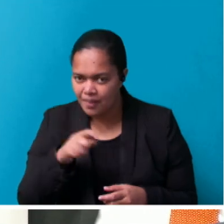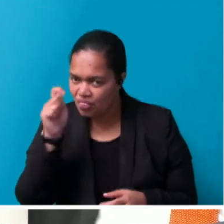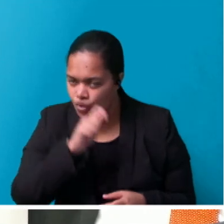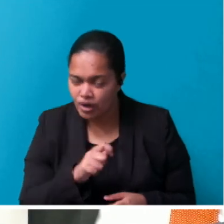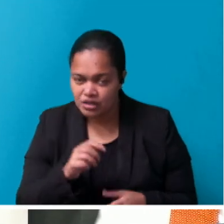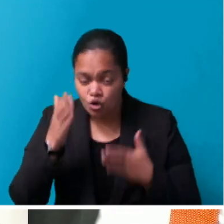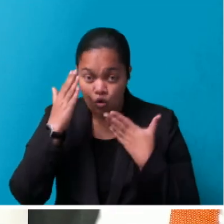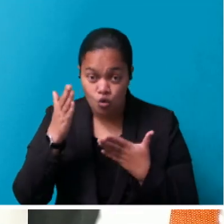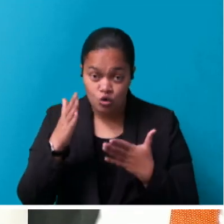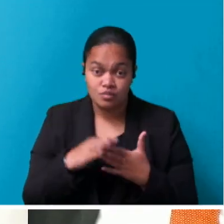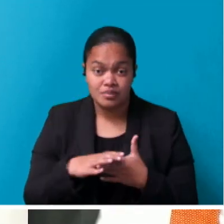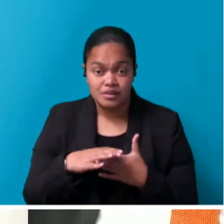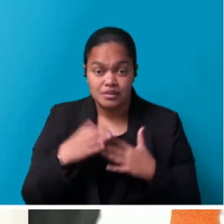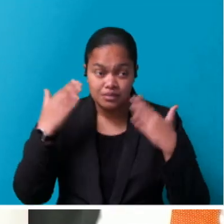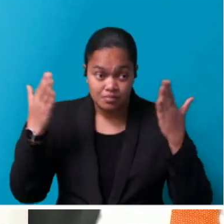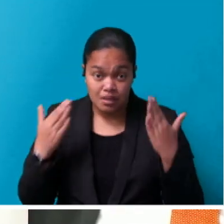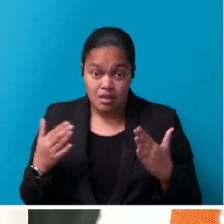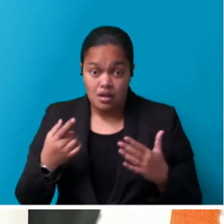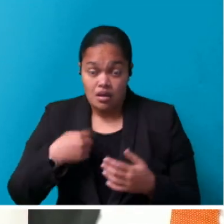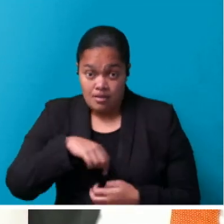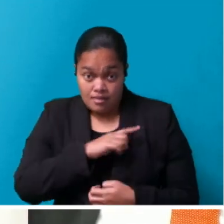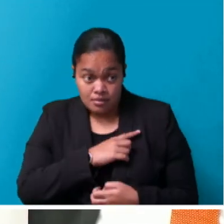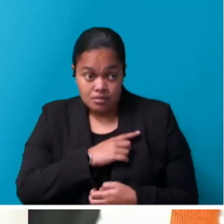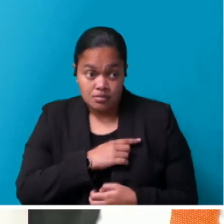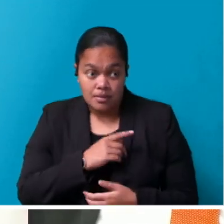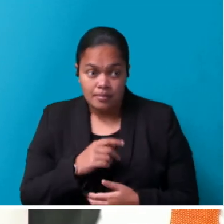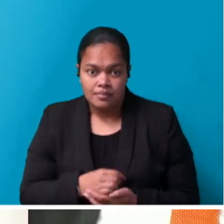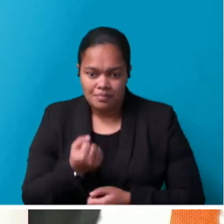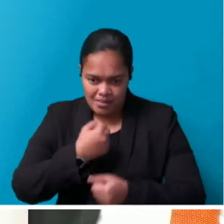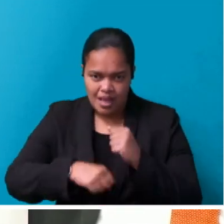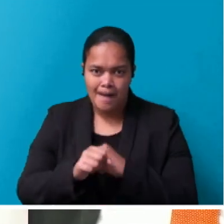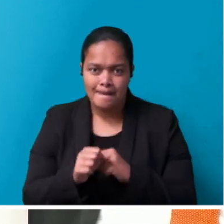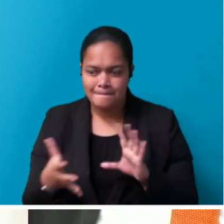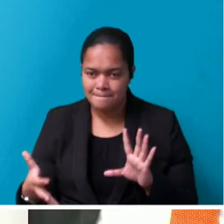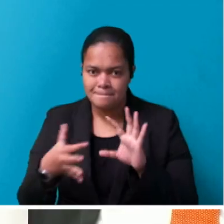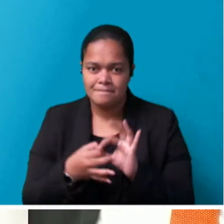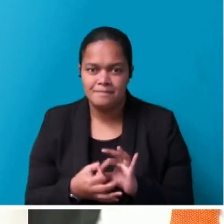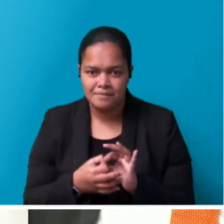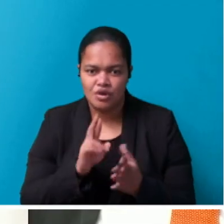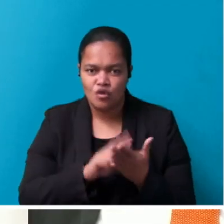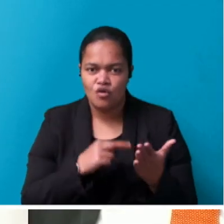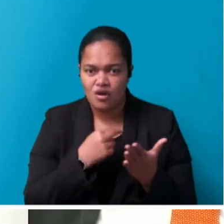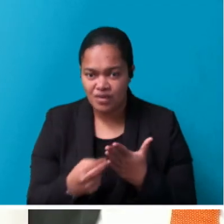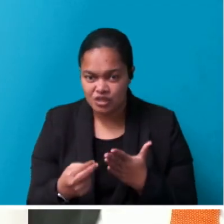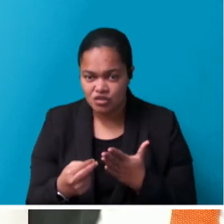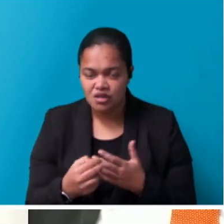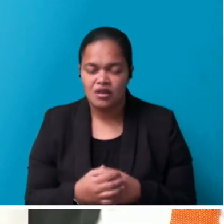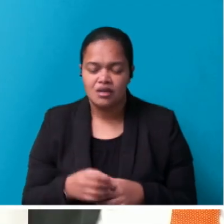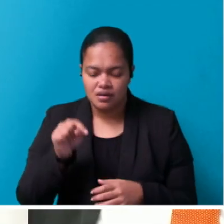Speaker, further to us becoming party to the Budapest Convention